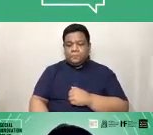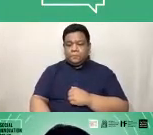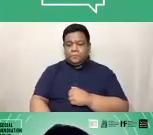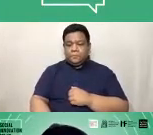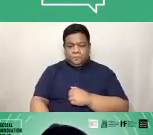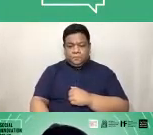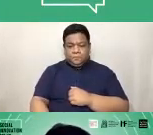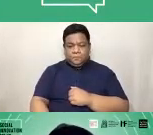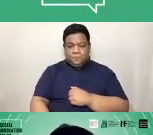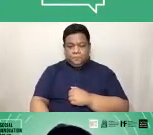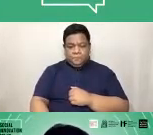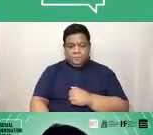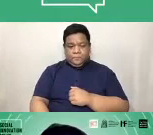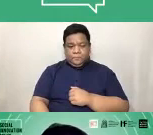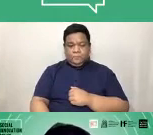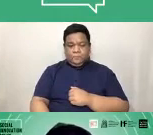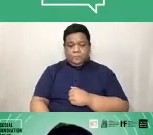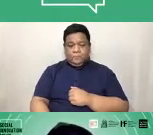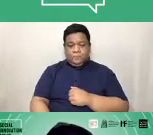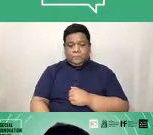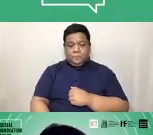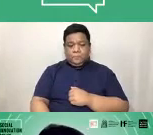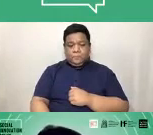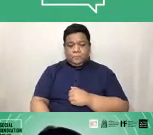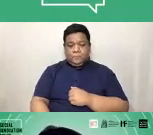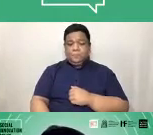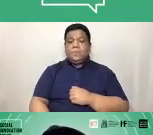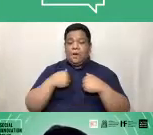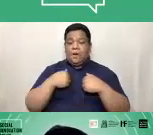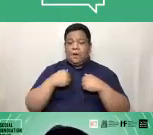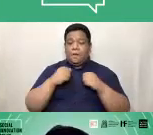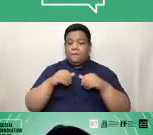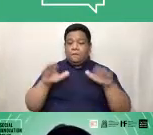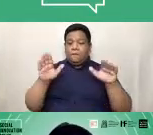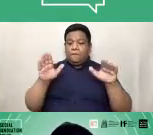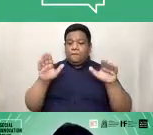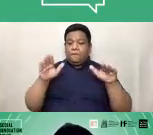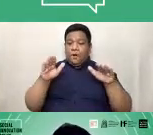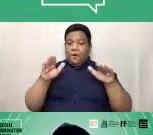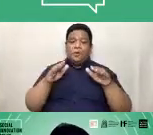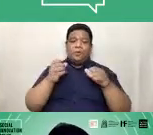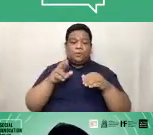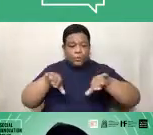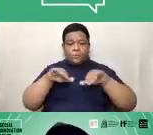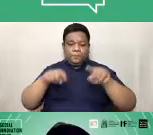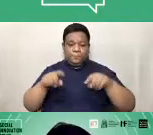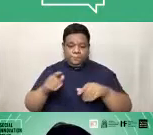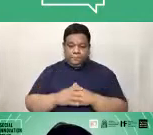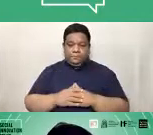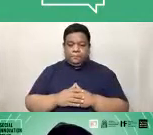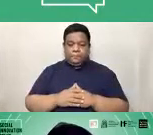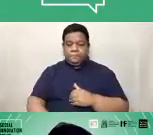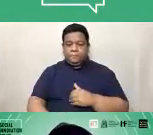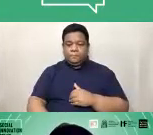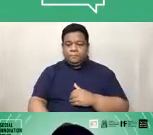You can create robots that fly or robots that swim, such as drones. And now, when you go to future of robotics